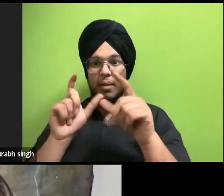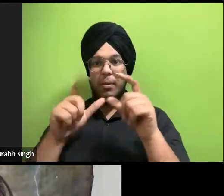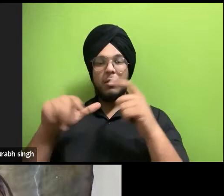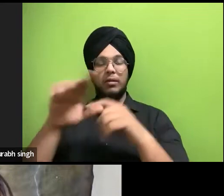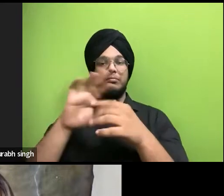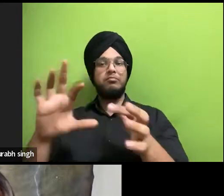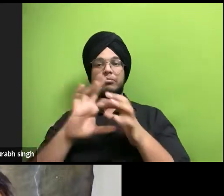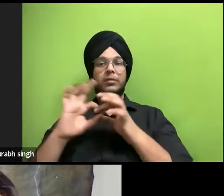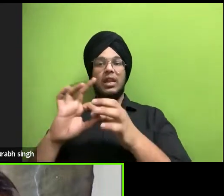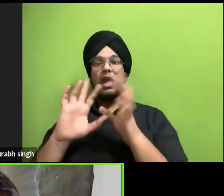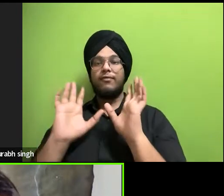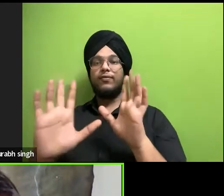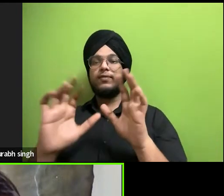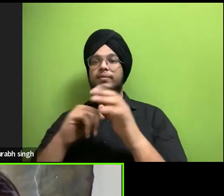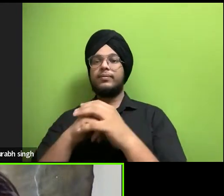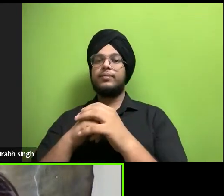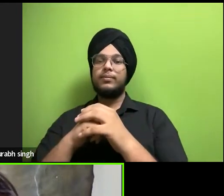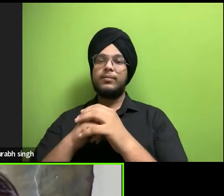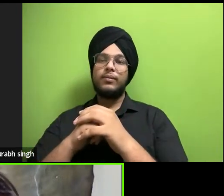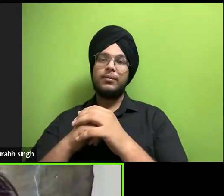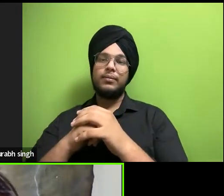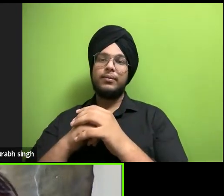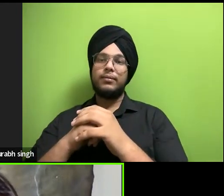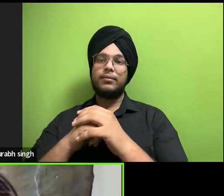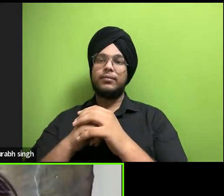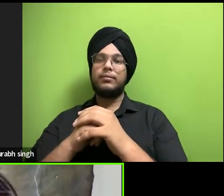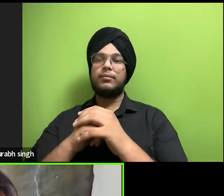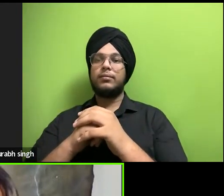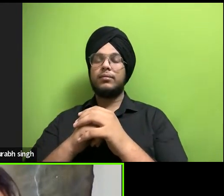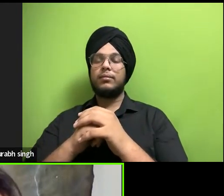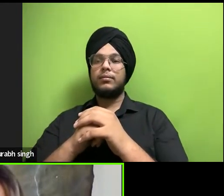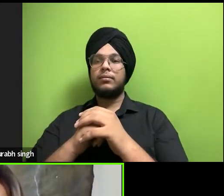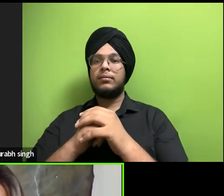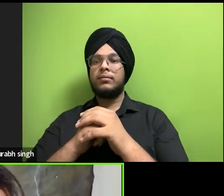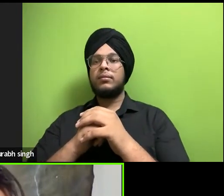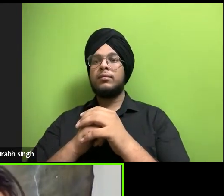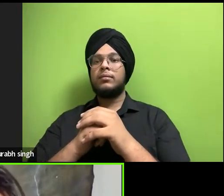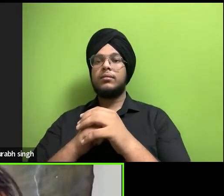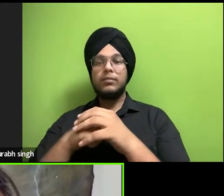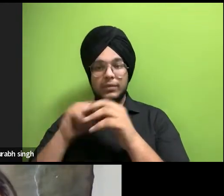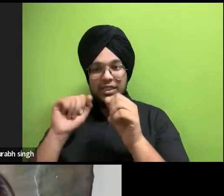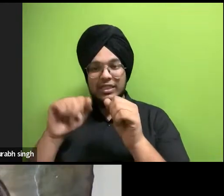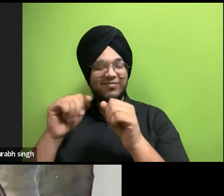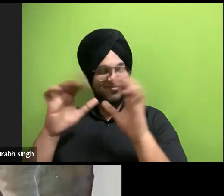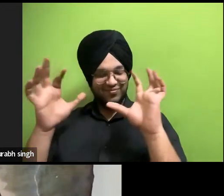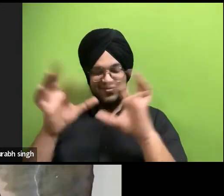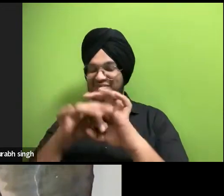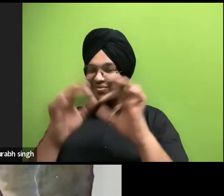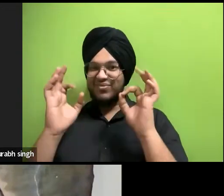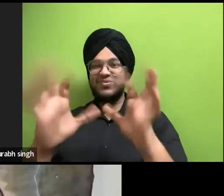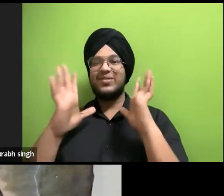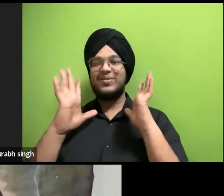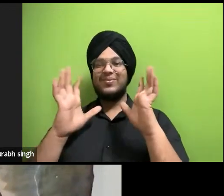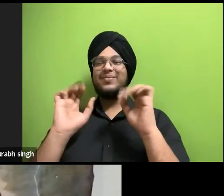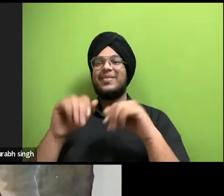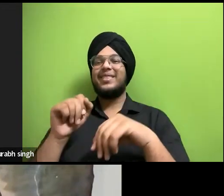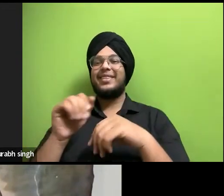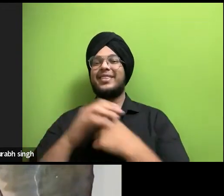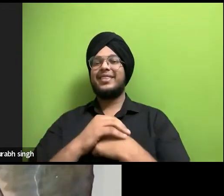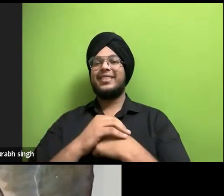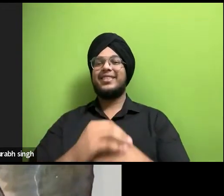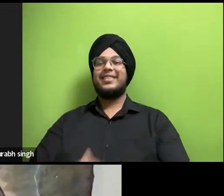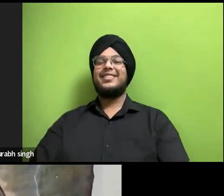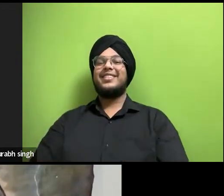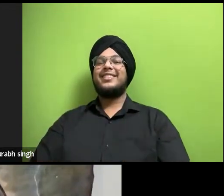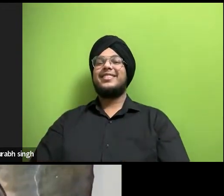engaging. I mean, they're engaging emphatically. Yeah. How